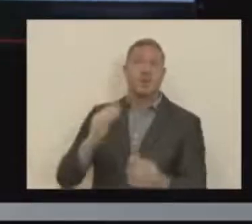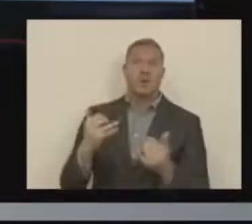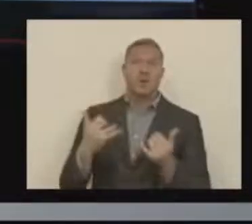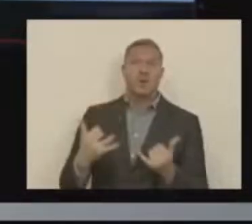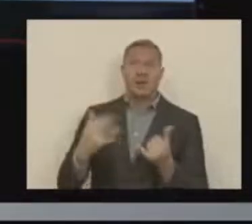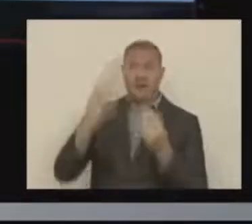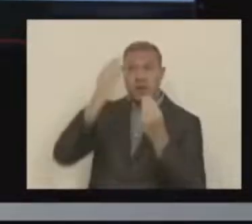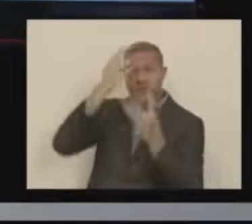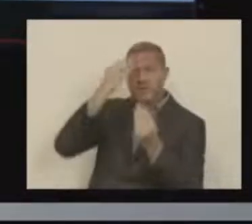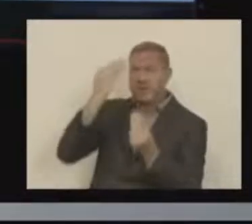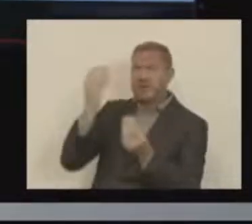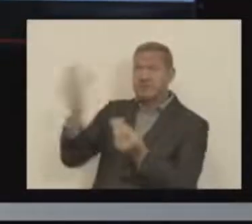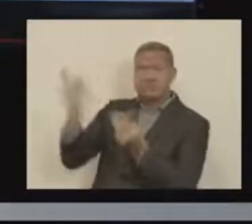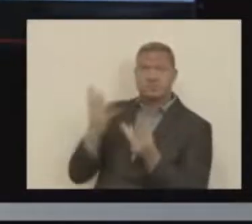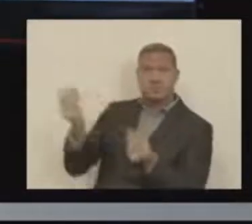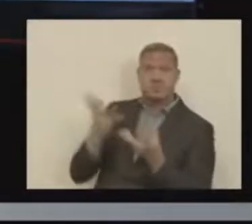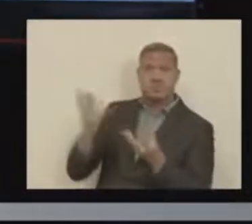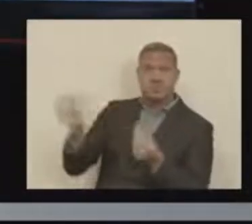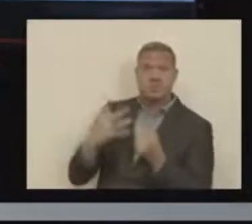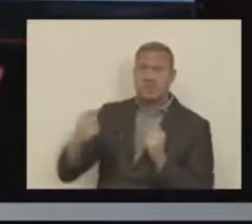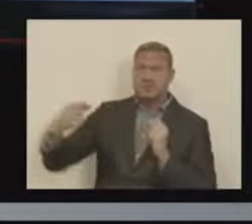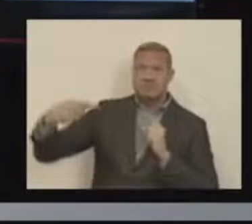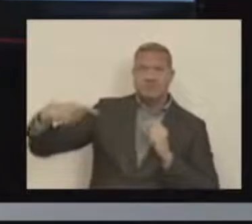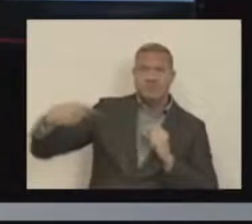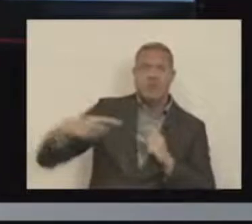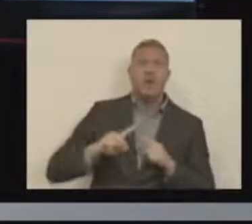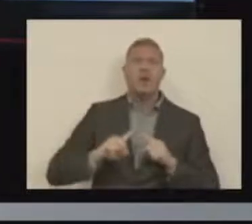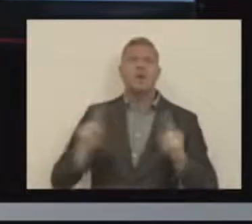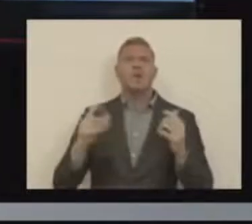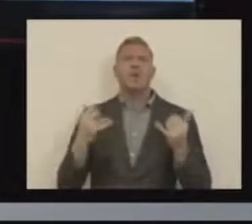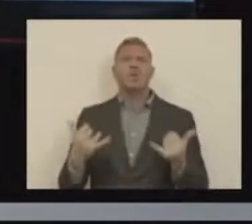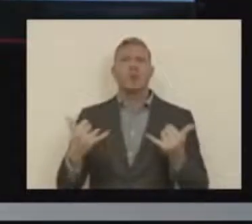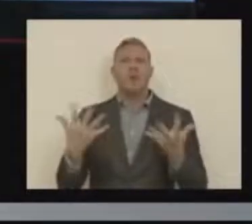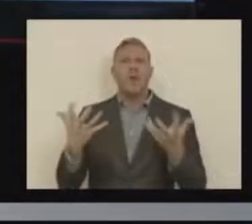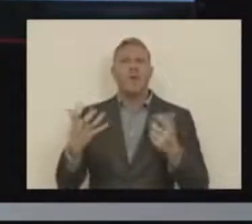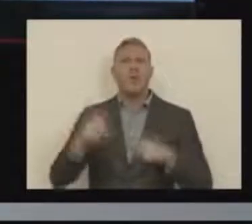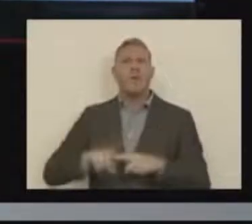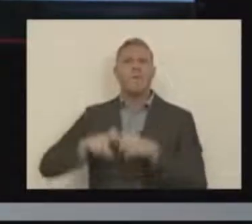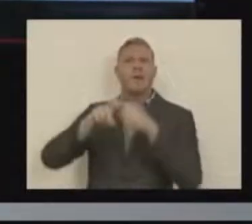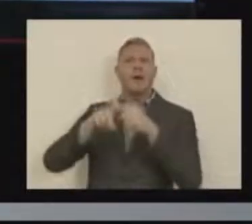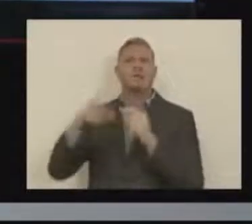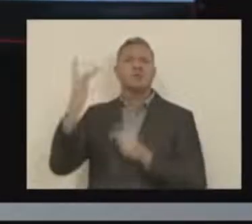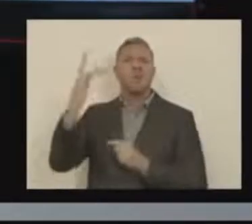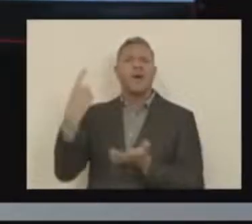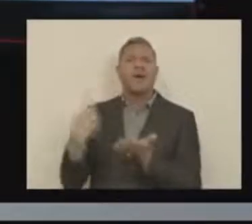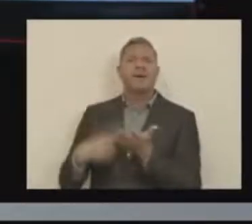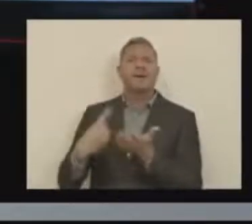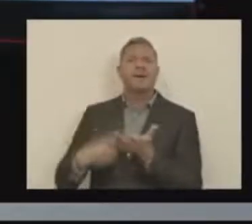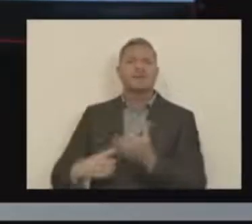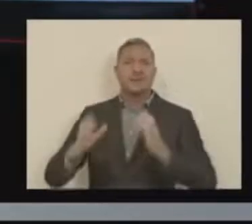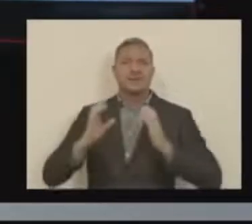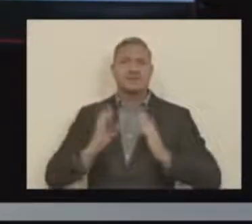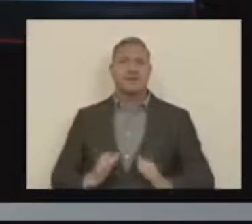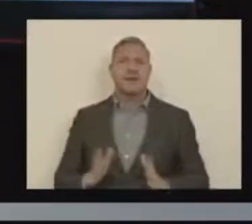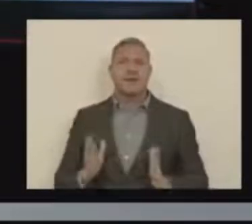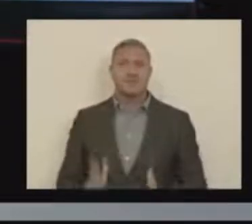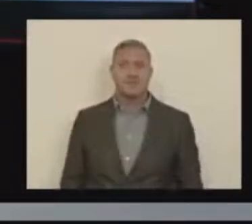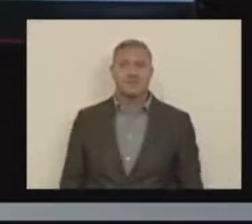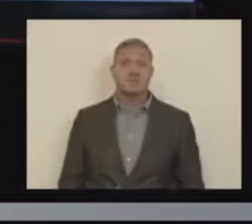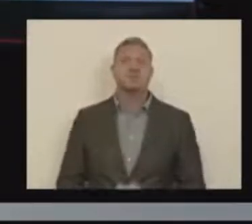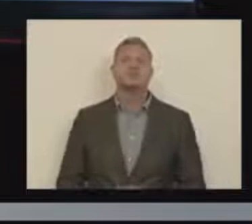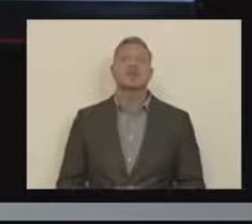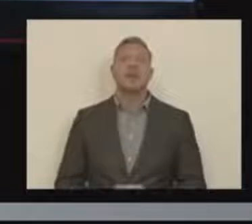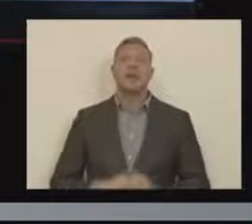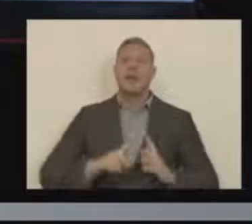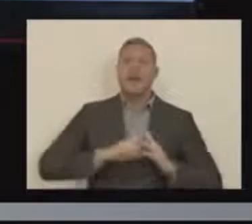mission control room, but we wanted to take a little bit of a pause as we haven't got to mention some of the customers on today's mission. So as we mentioned at the top of the show,